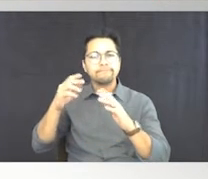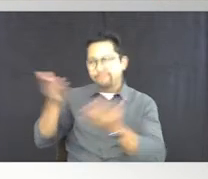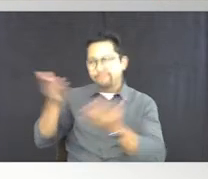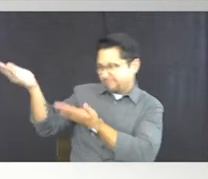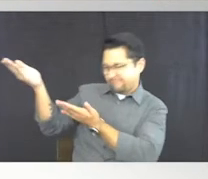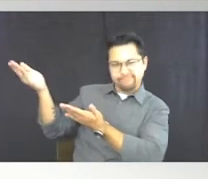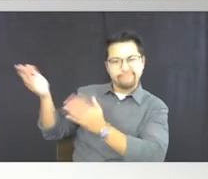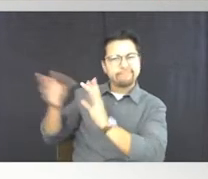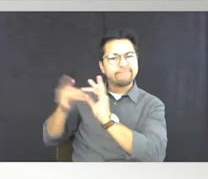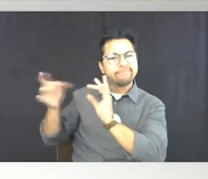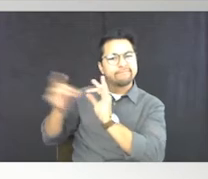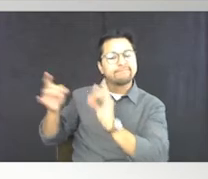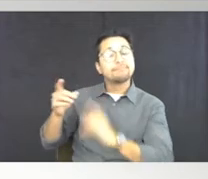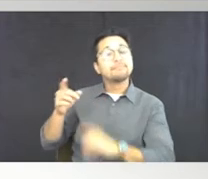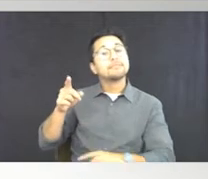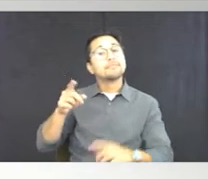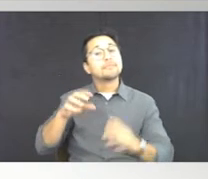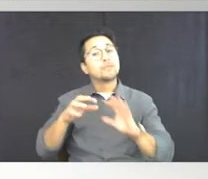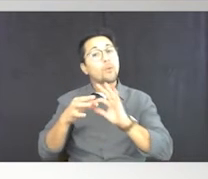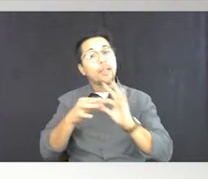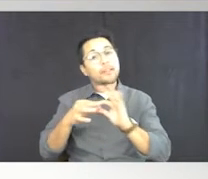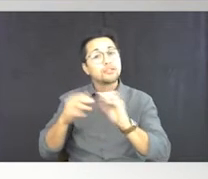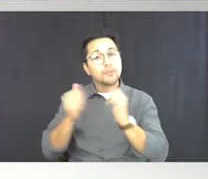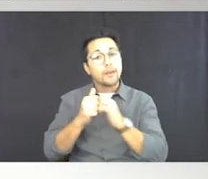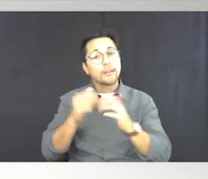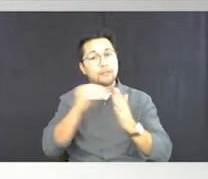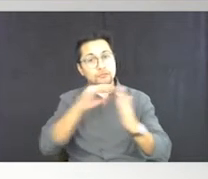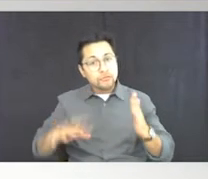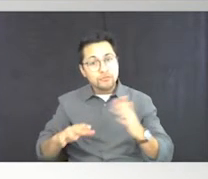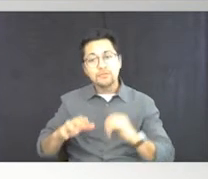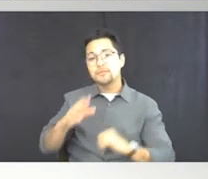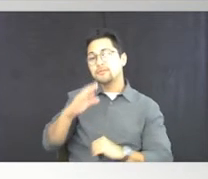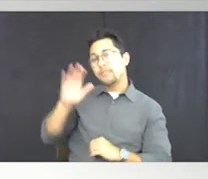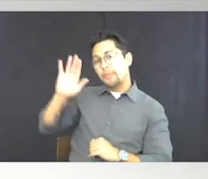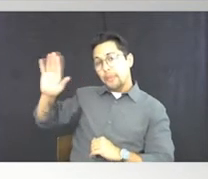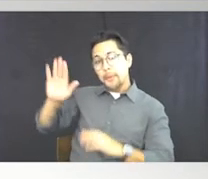determination as the relationship between the student's behavior